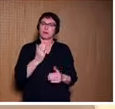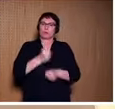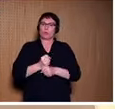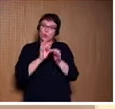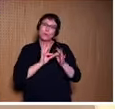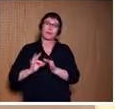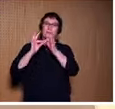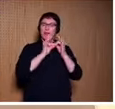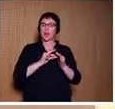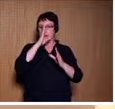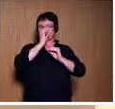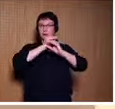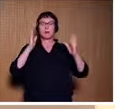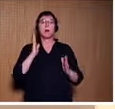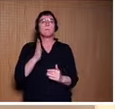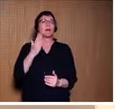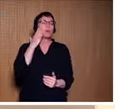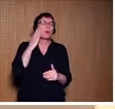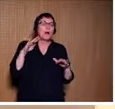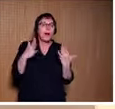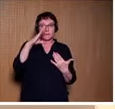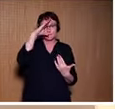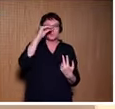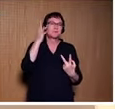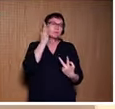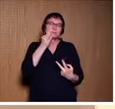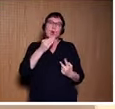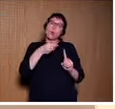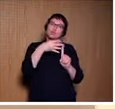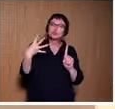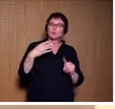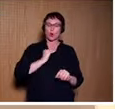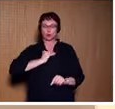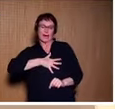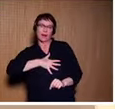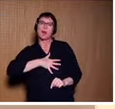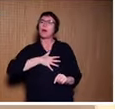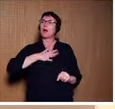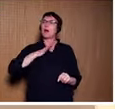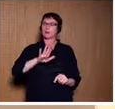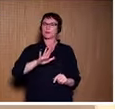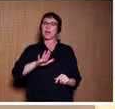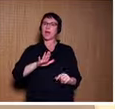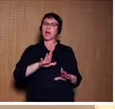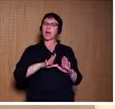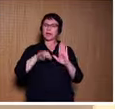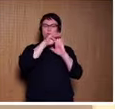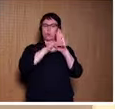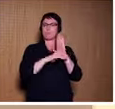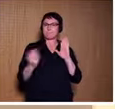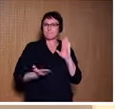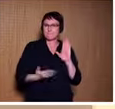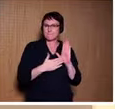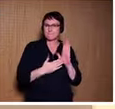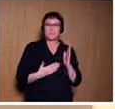address gender norms and consistently and do that in from the beginning of a child's life, for